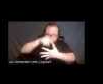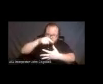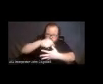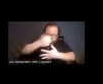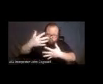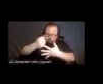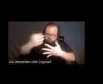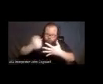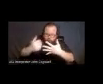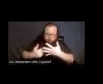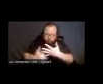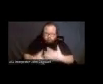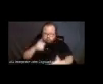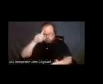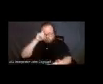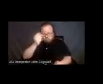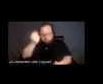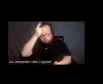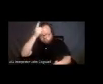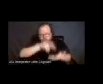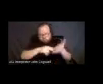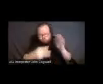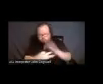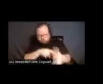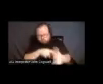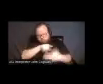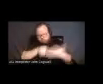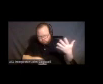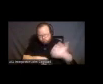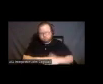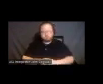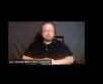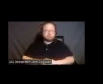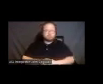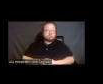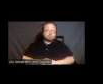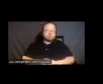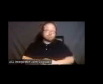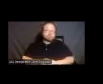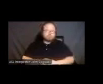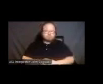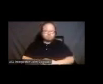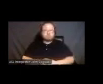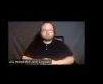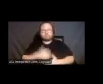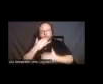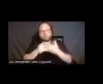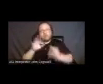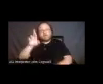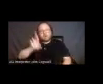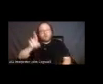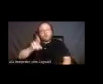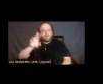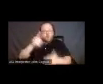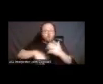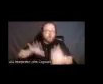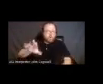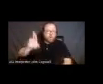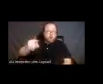so you understand what its intent is, and then say a little bit about what some of Riverside's updates are.